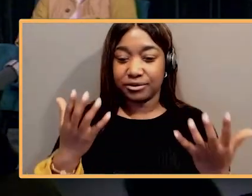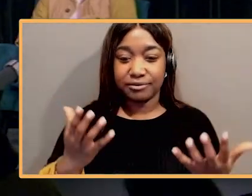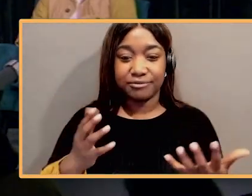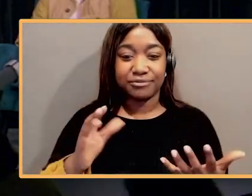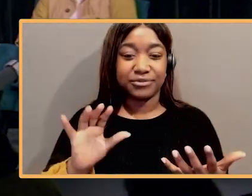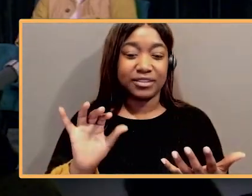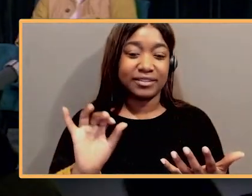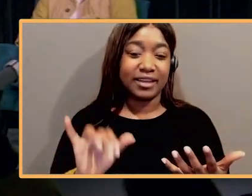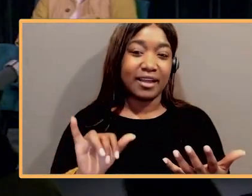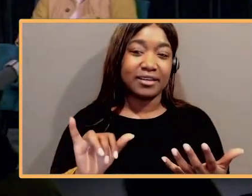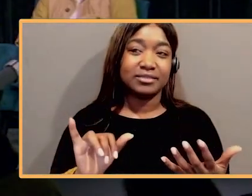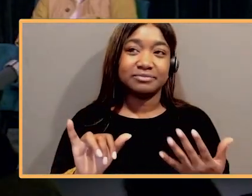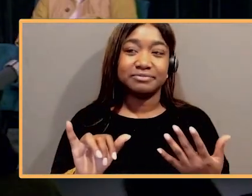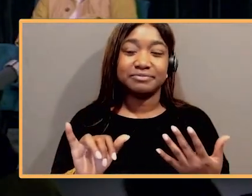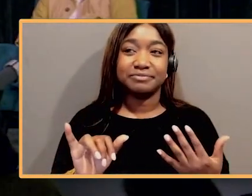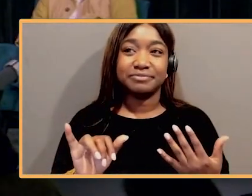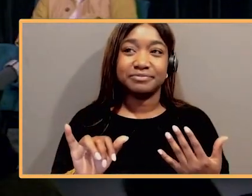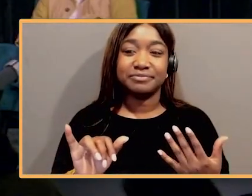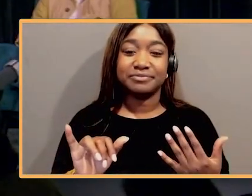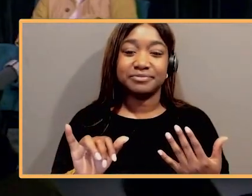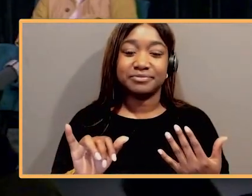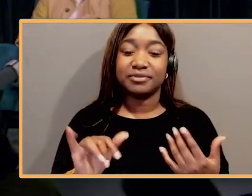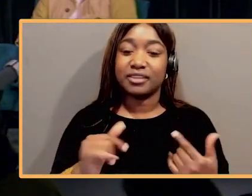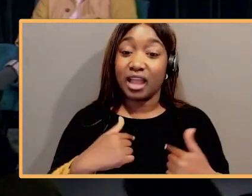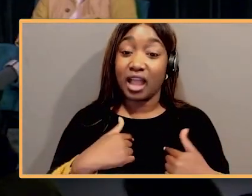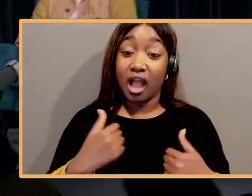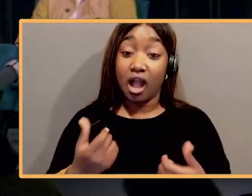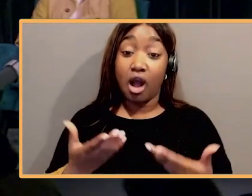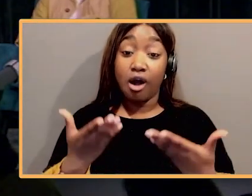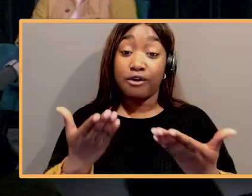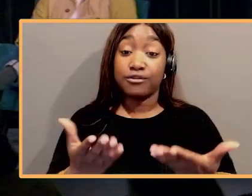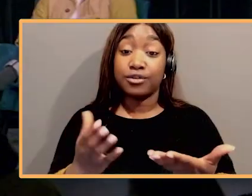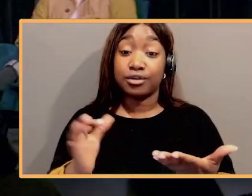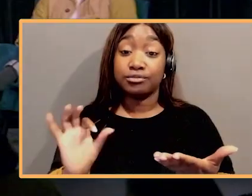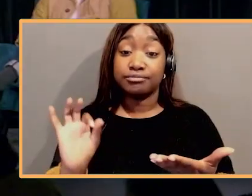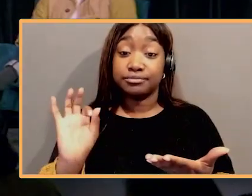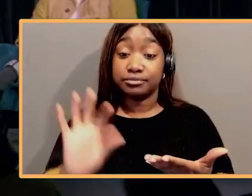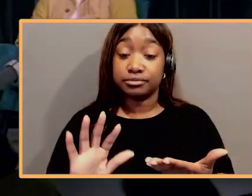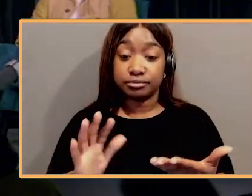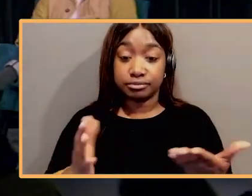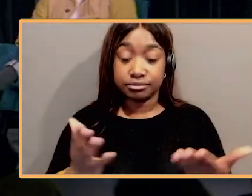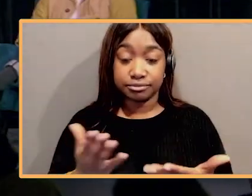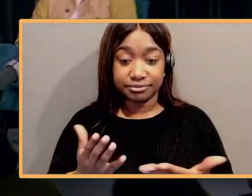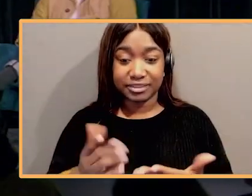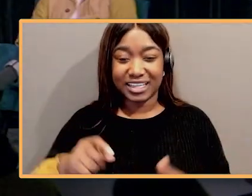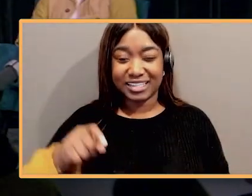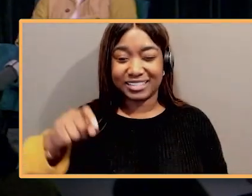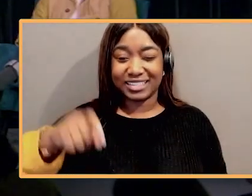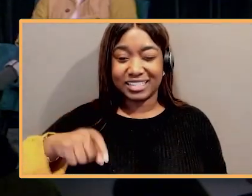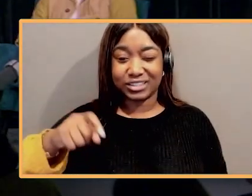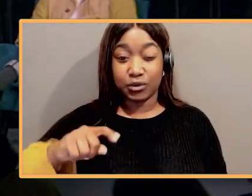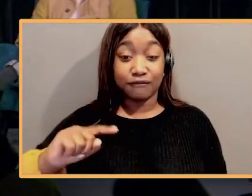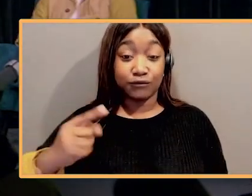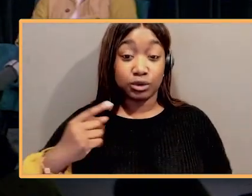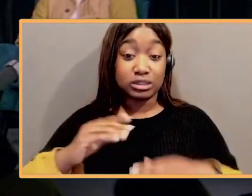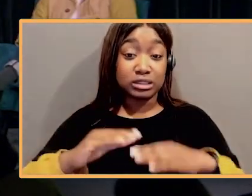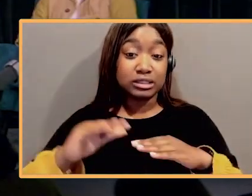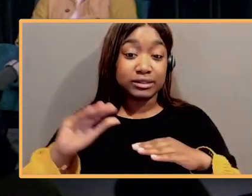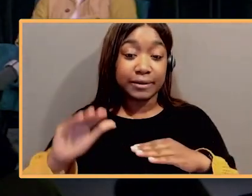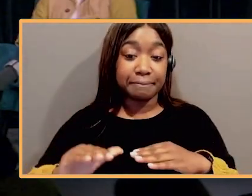that I would offer is a necessary first step.